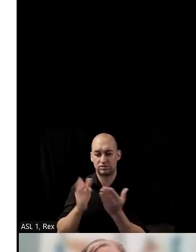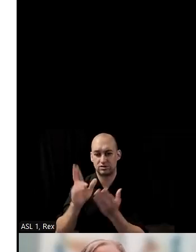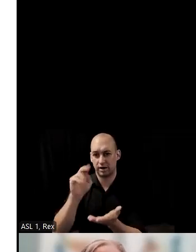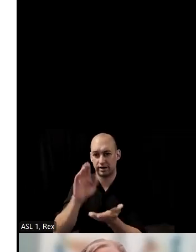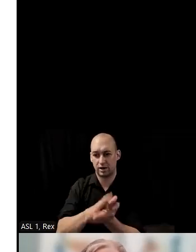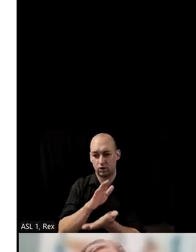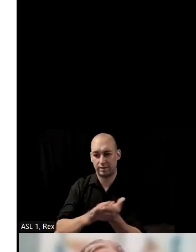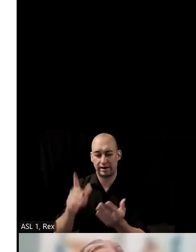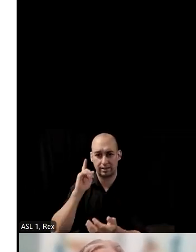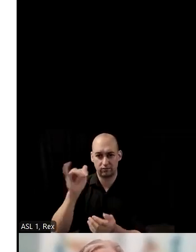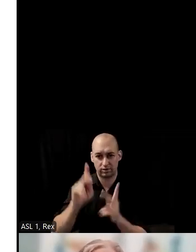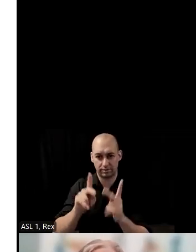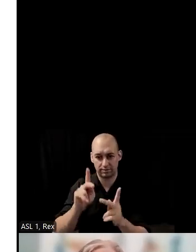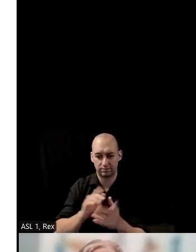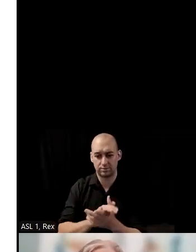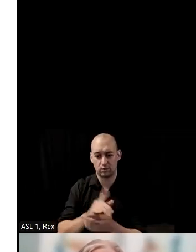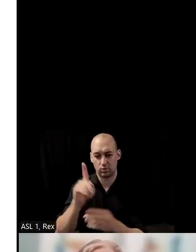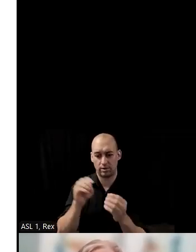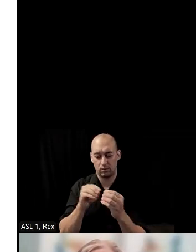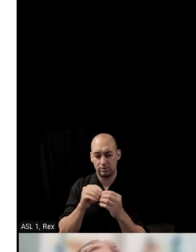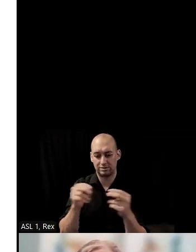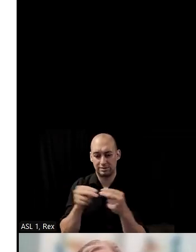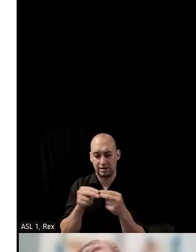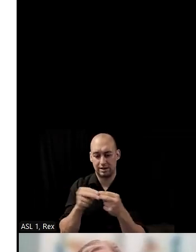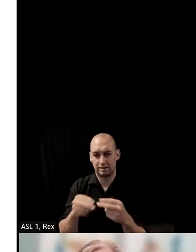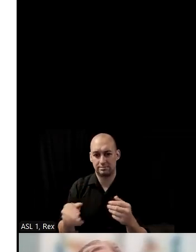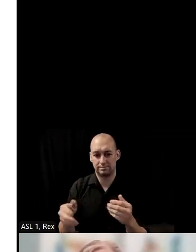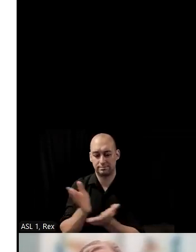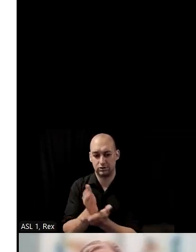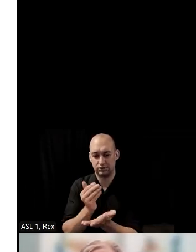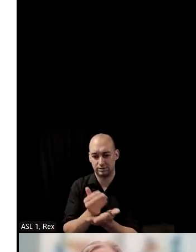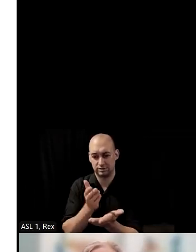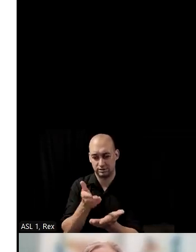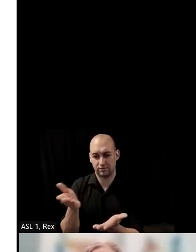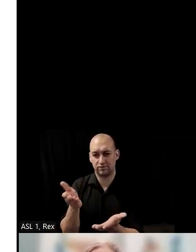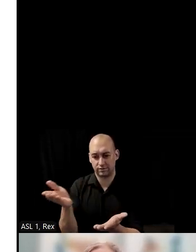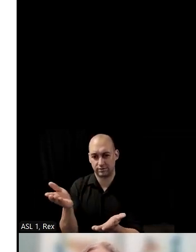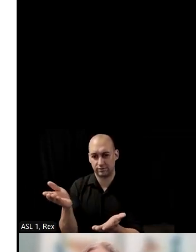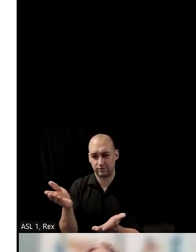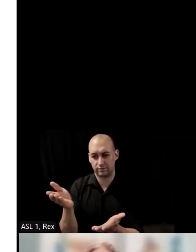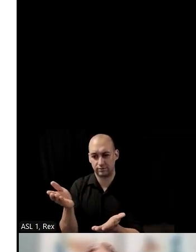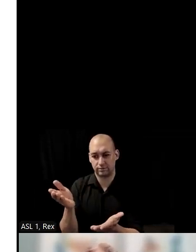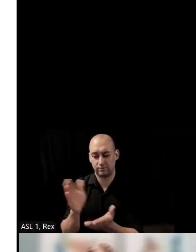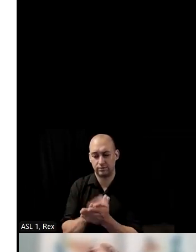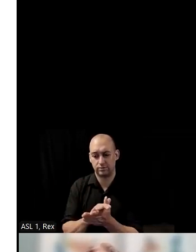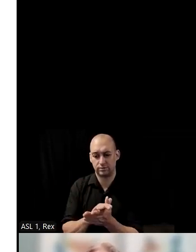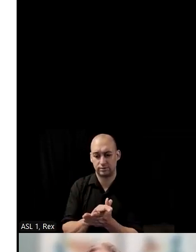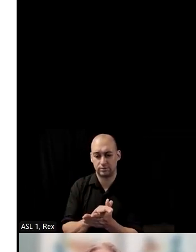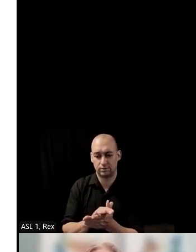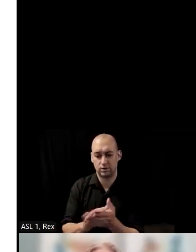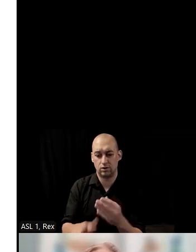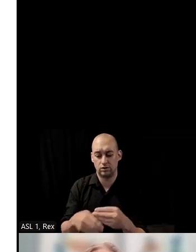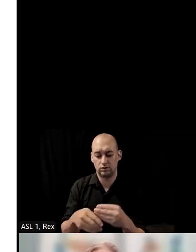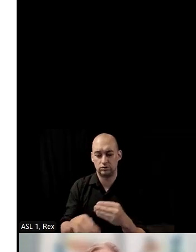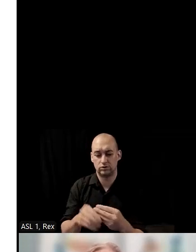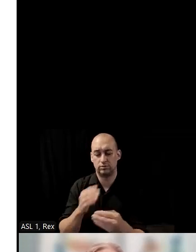Californians. There's one more slide, I think, on budget stuff. Yeah. So also we're so pleased to see